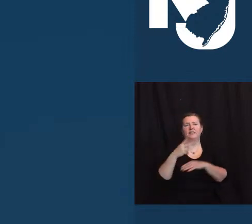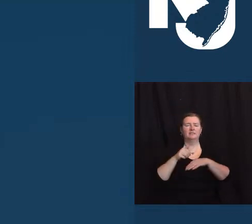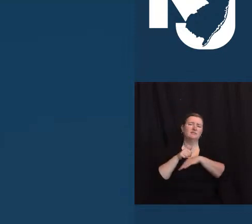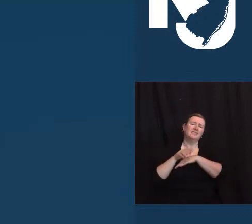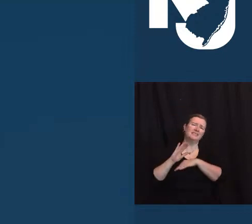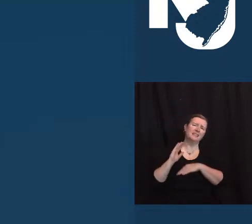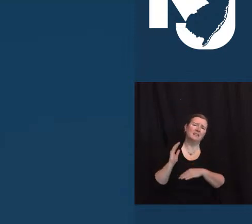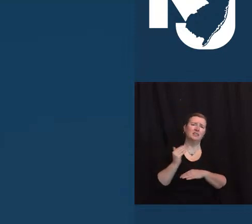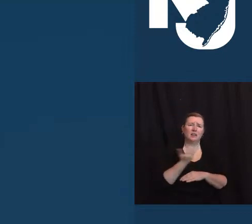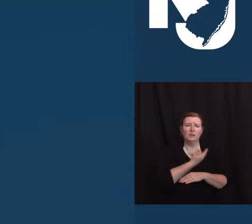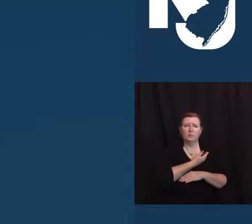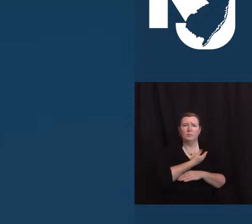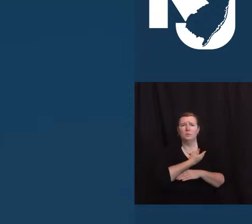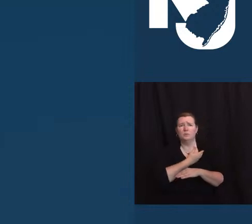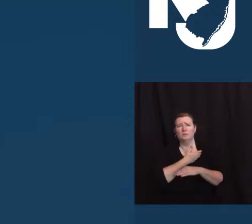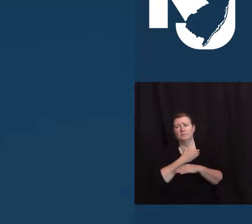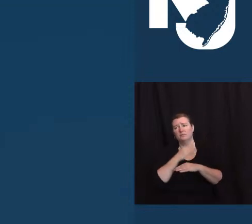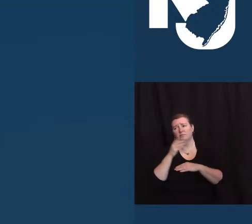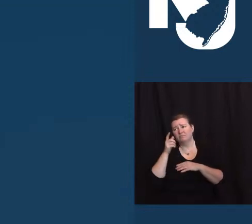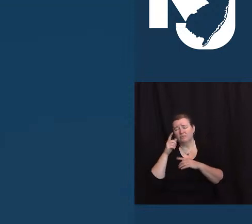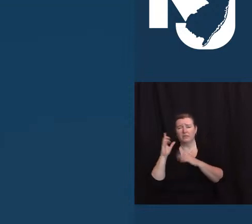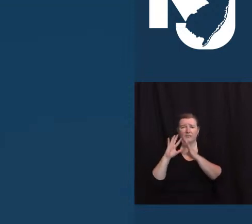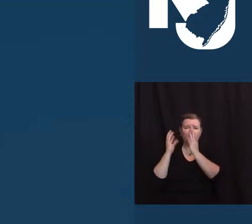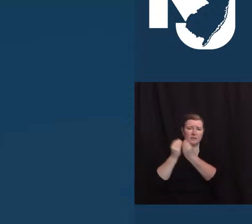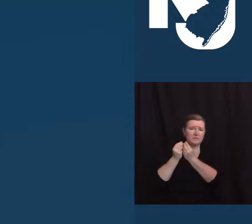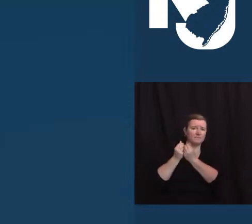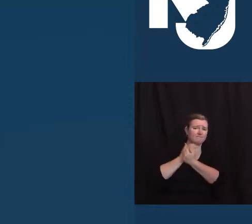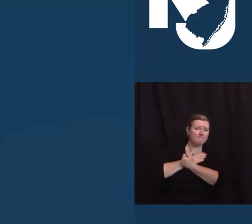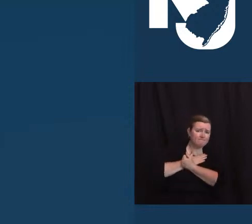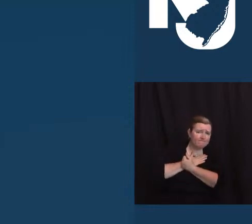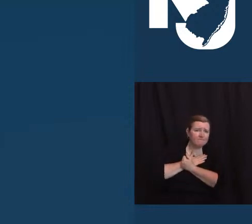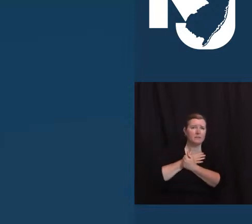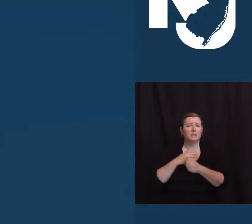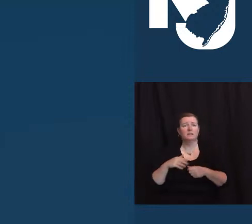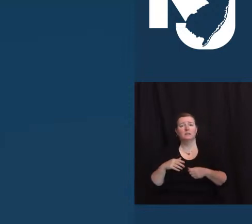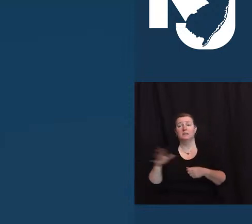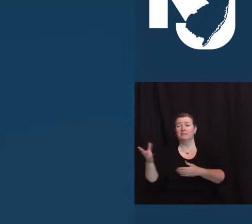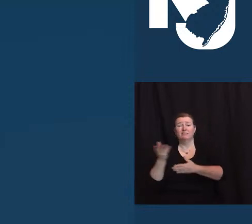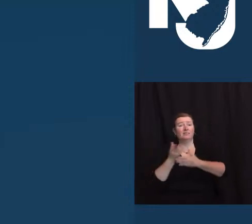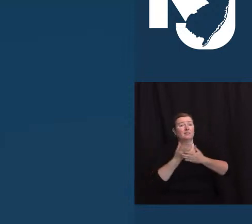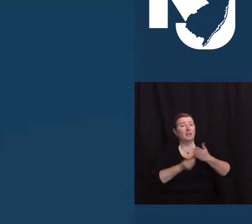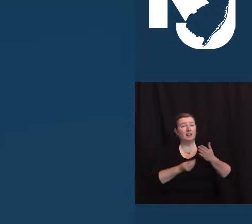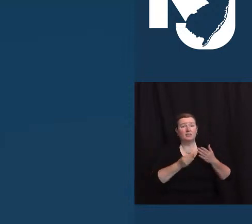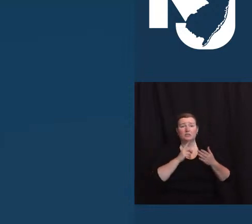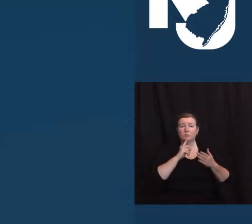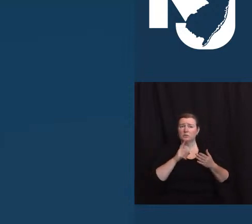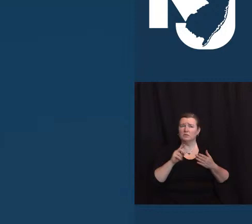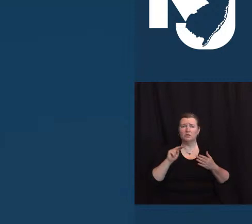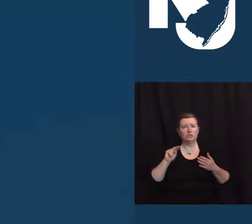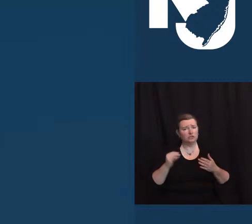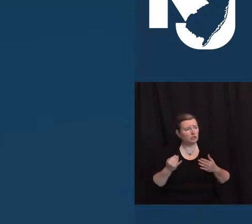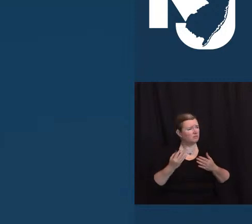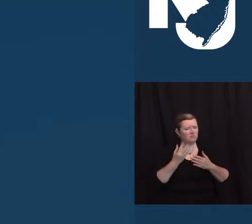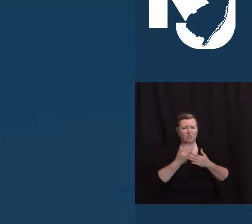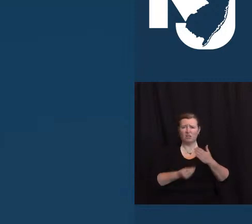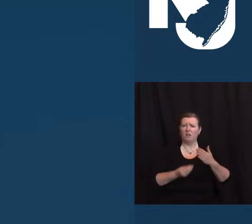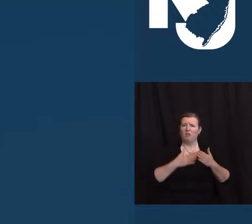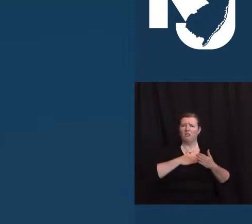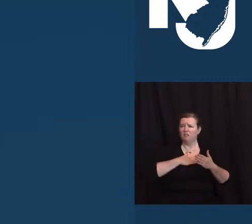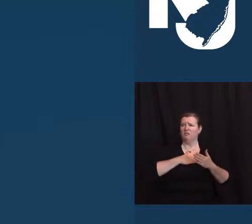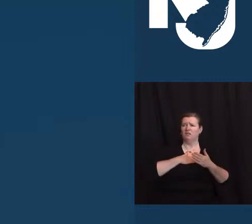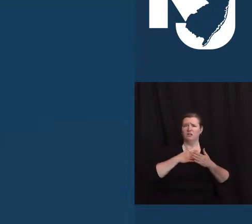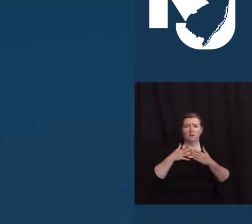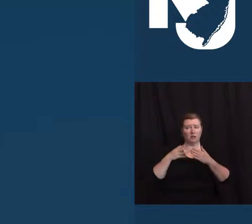friends, his mentors. His loss is a loss for our entire state, and indeed our nation. May he rest in